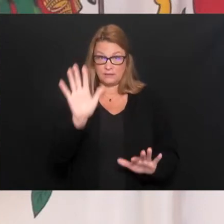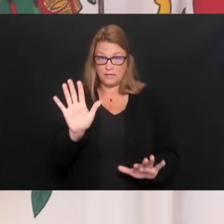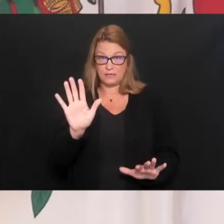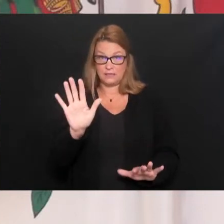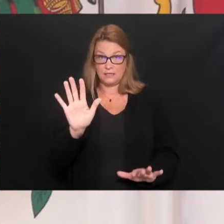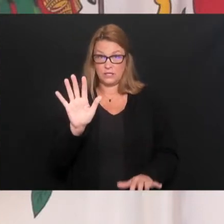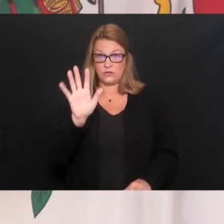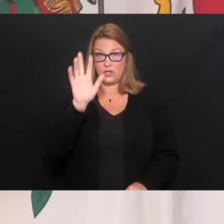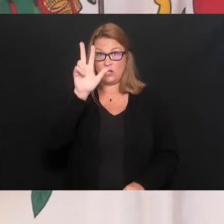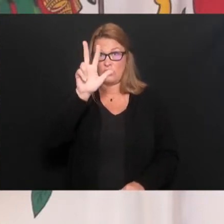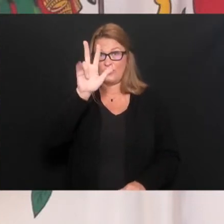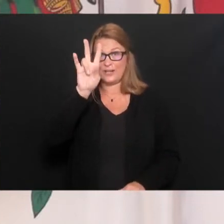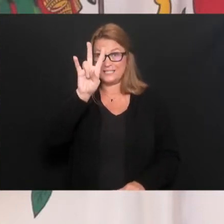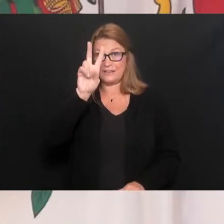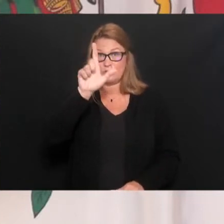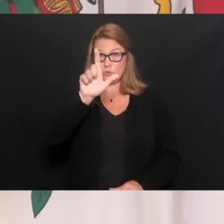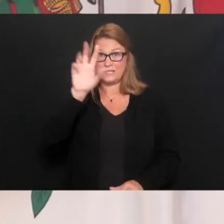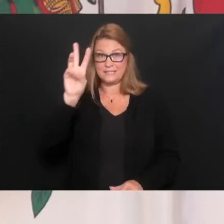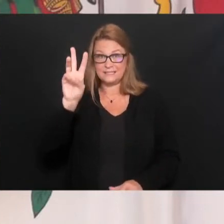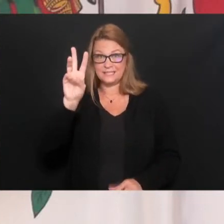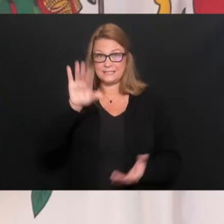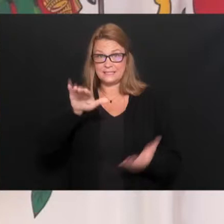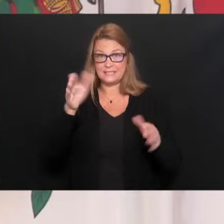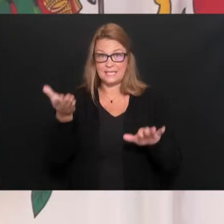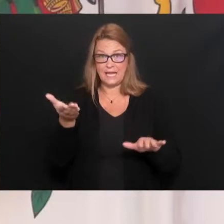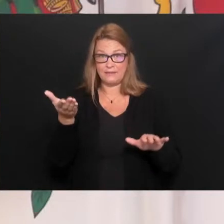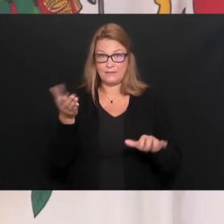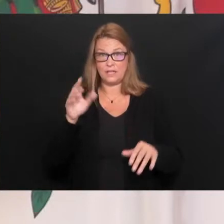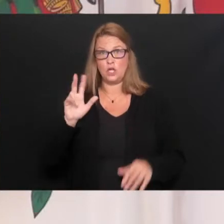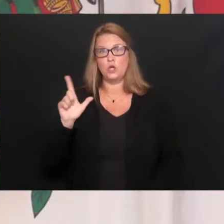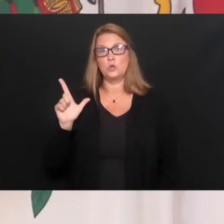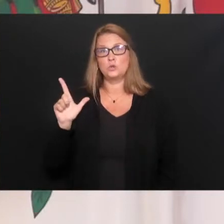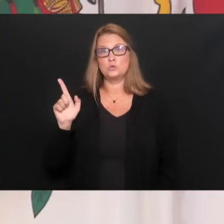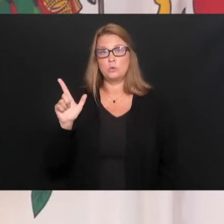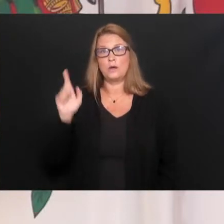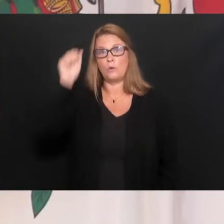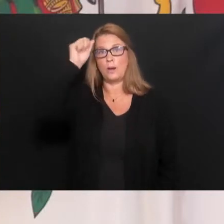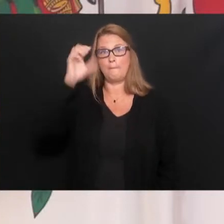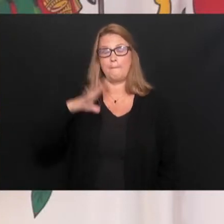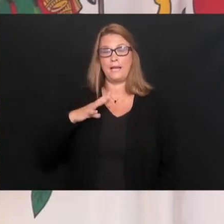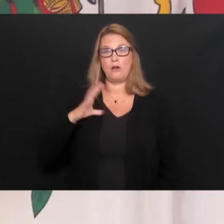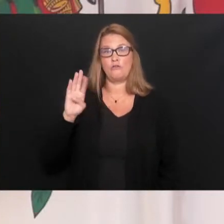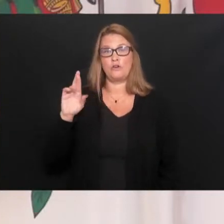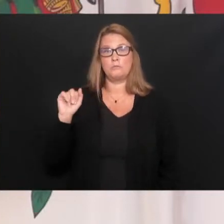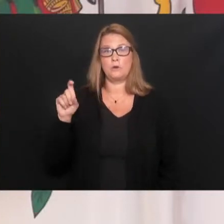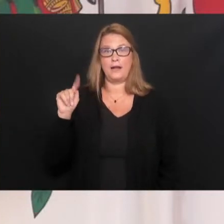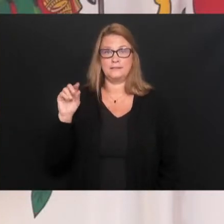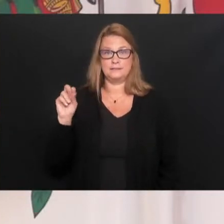The 3,726th death in West Virginia is a 21-year-old male from Braxton County.